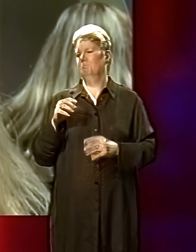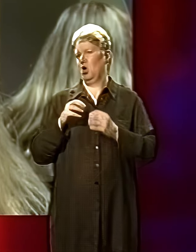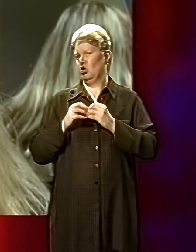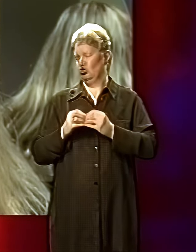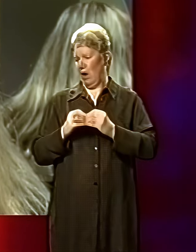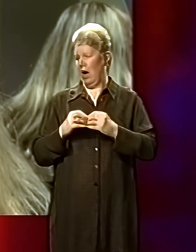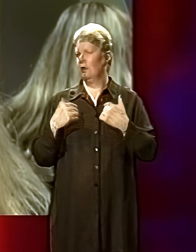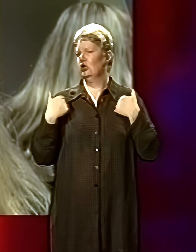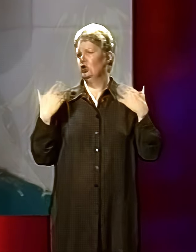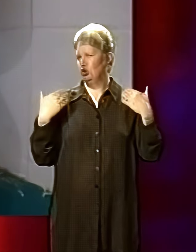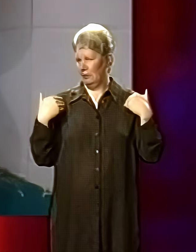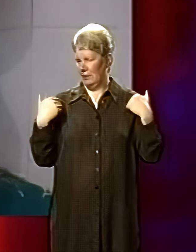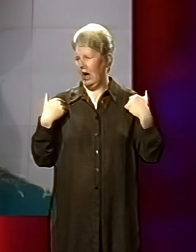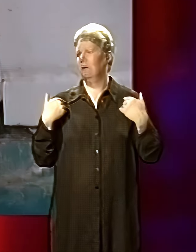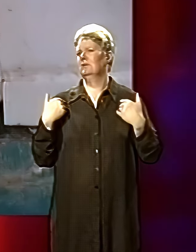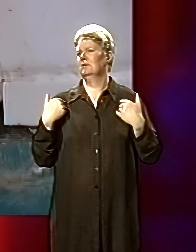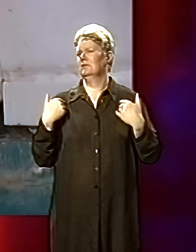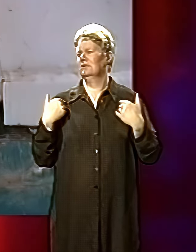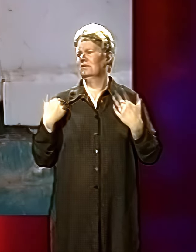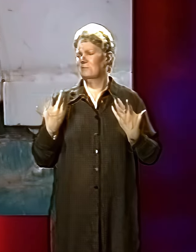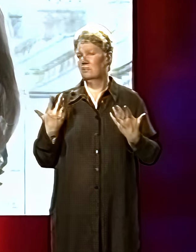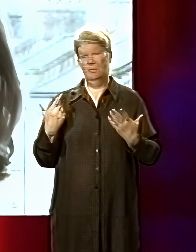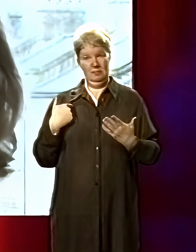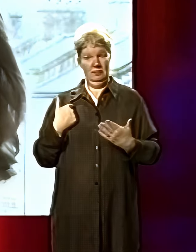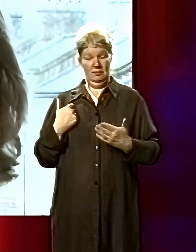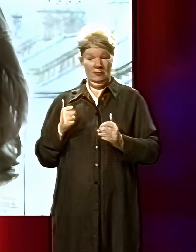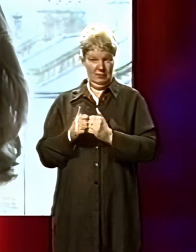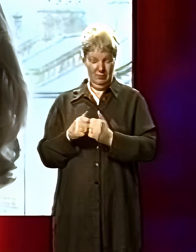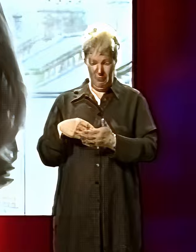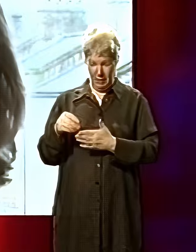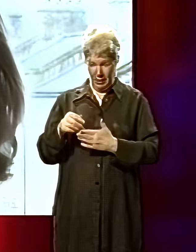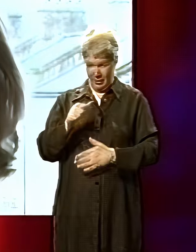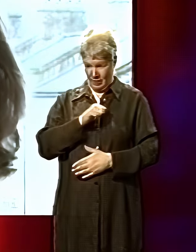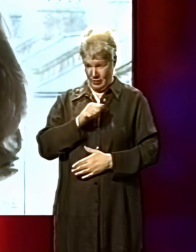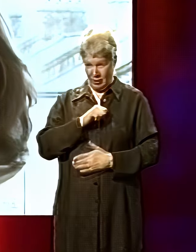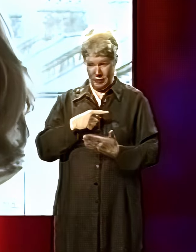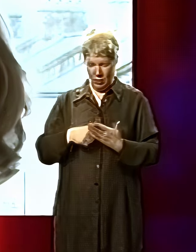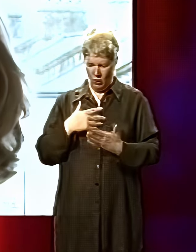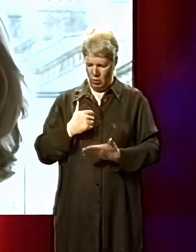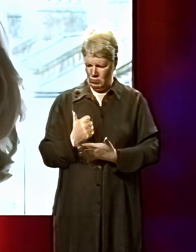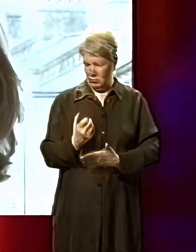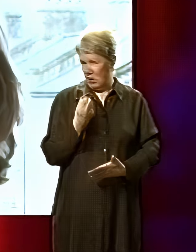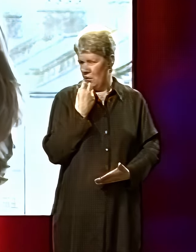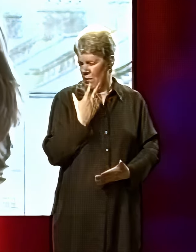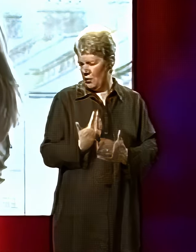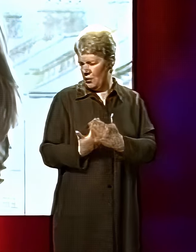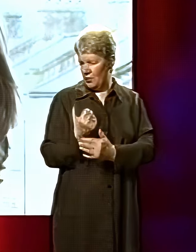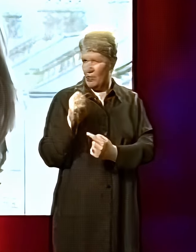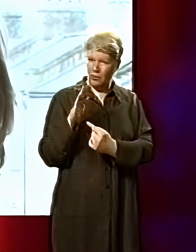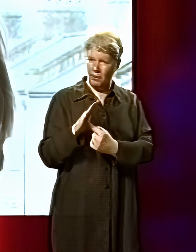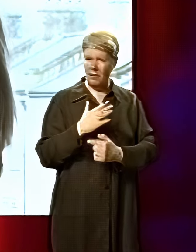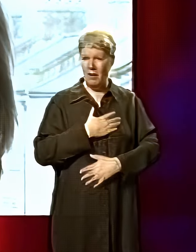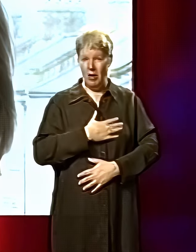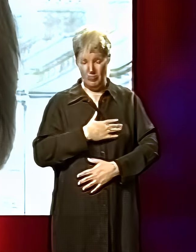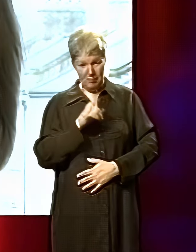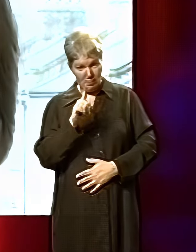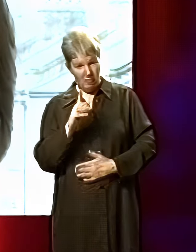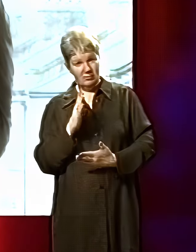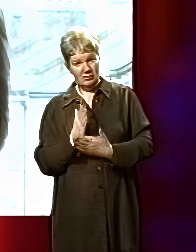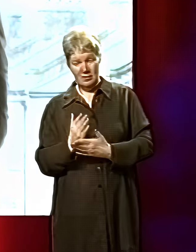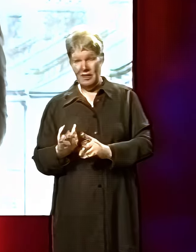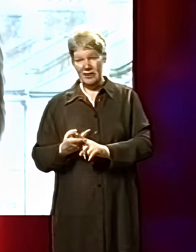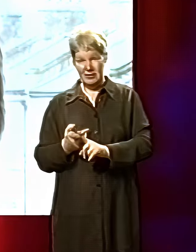in a travelling circus. You agree to pay thousands of pounds for a fabulous premier bathroom, and in fact the fitter told